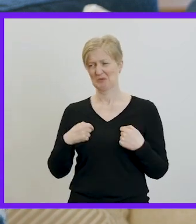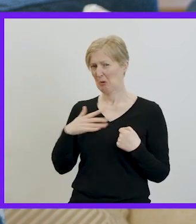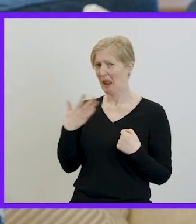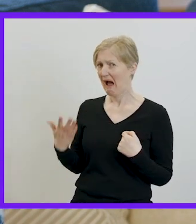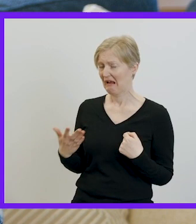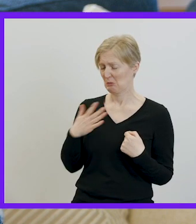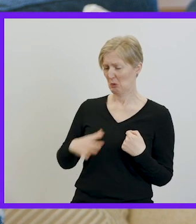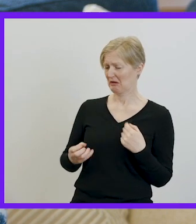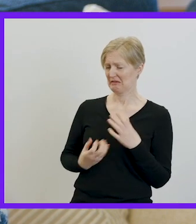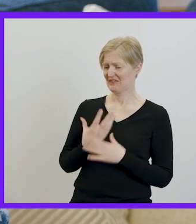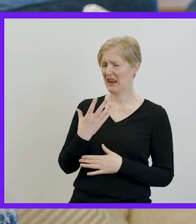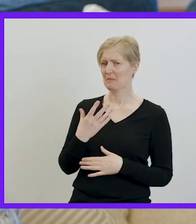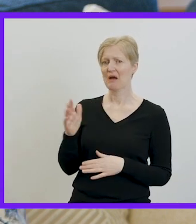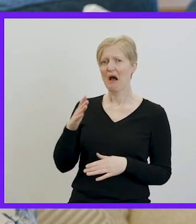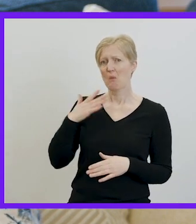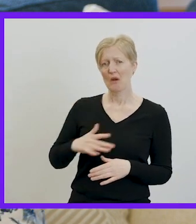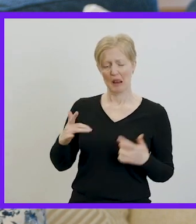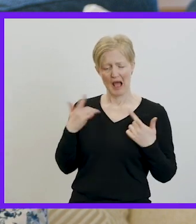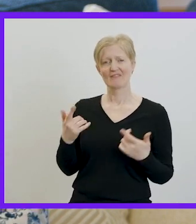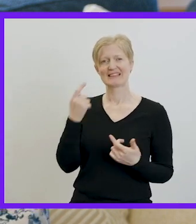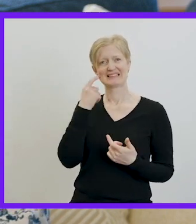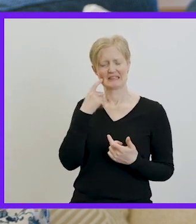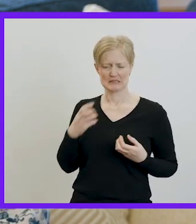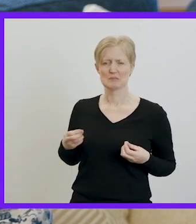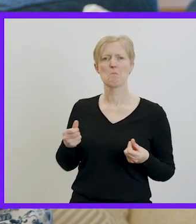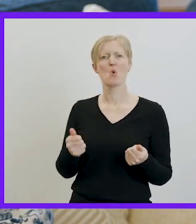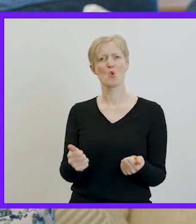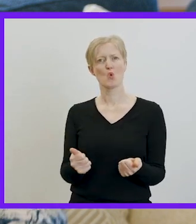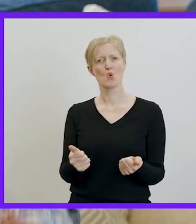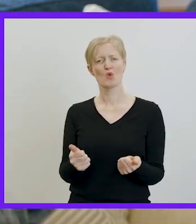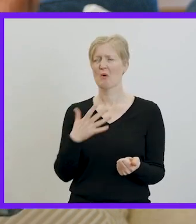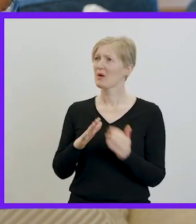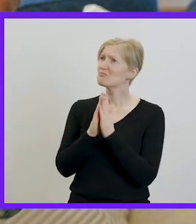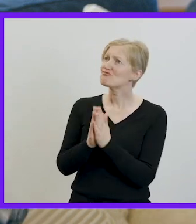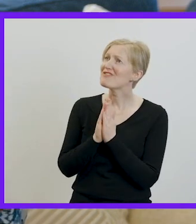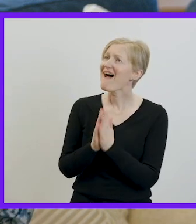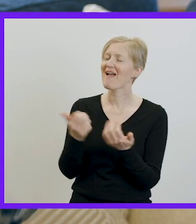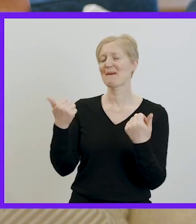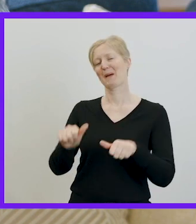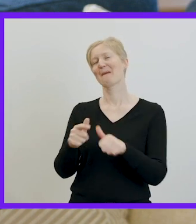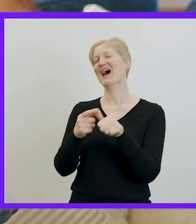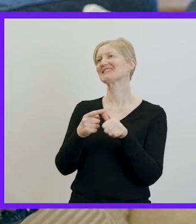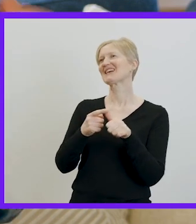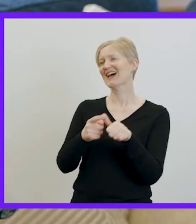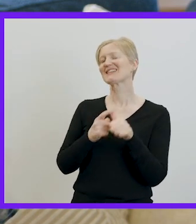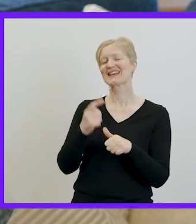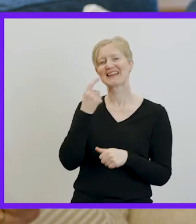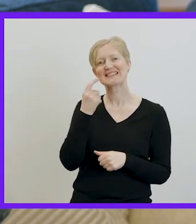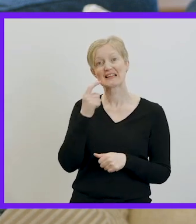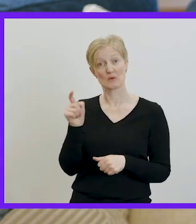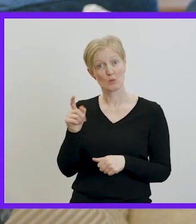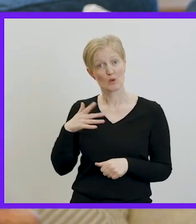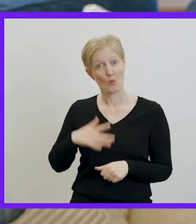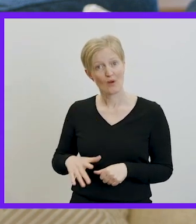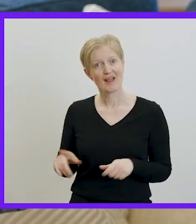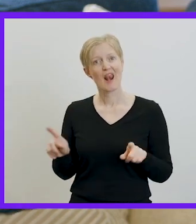like our character being built. We would much prefer that everything went well. We would love to just pray and all the answers just come